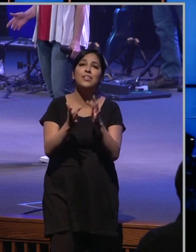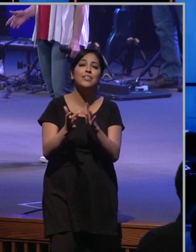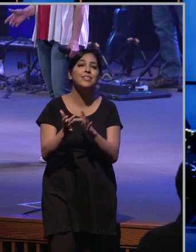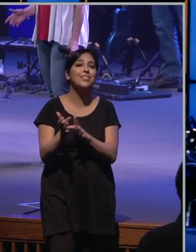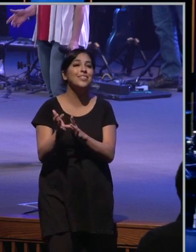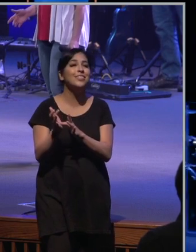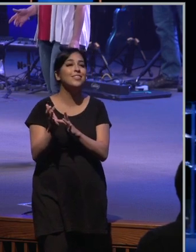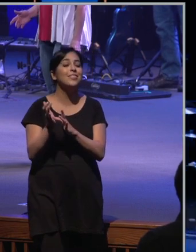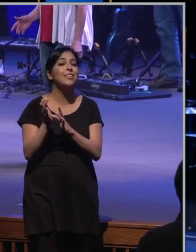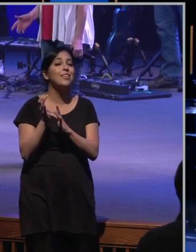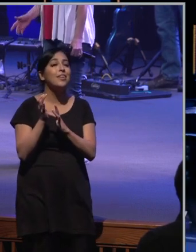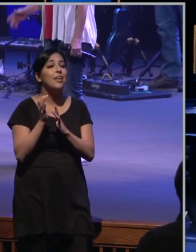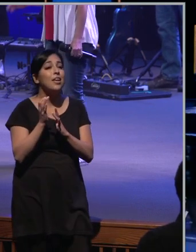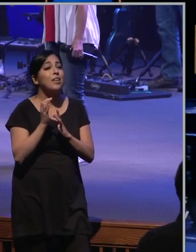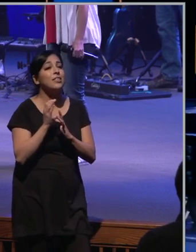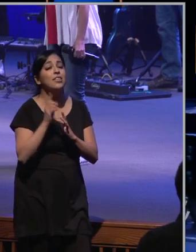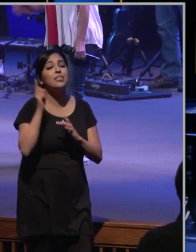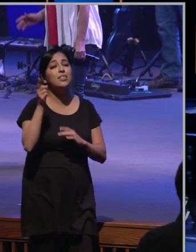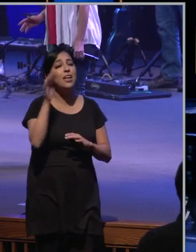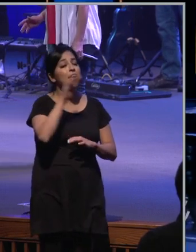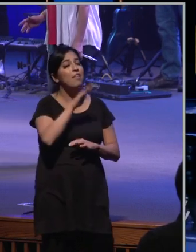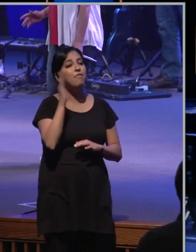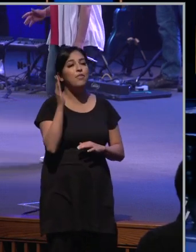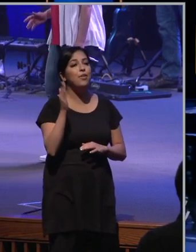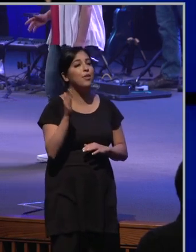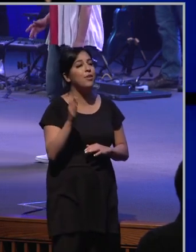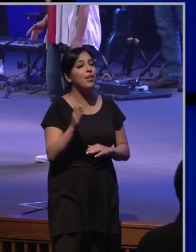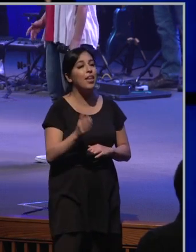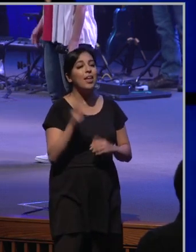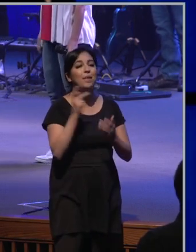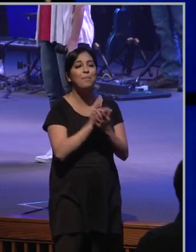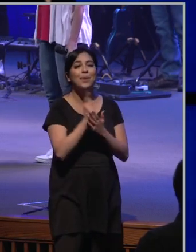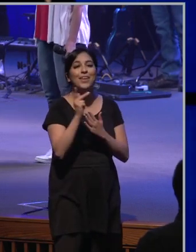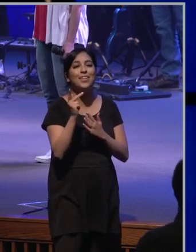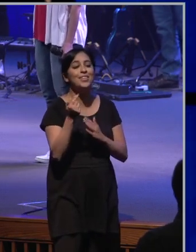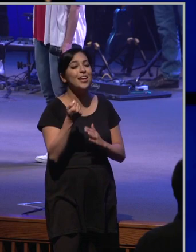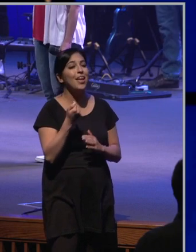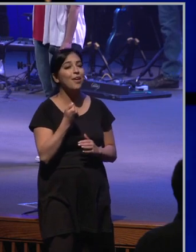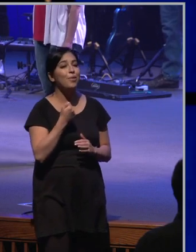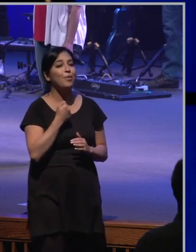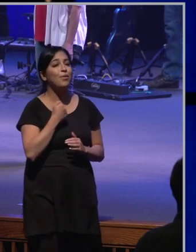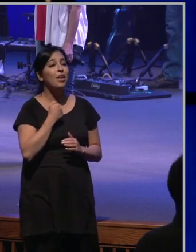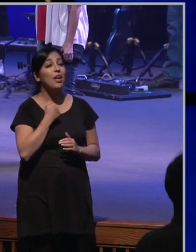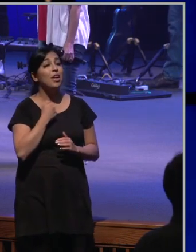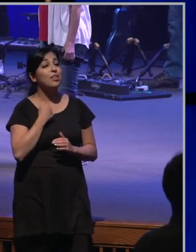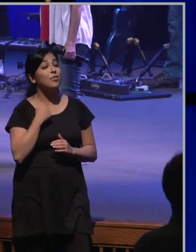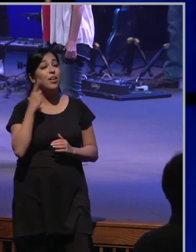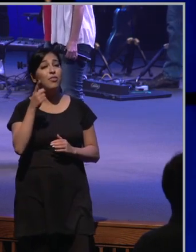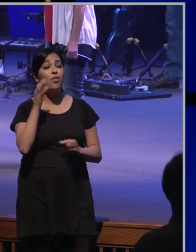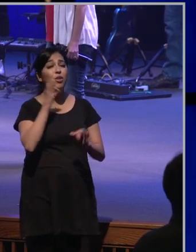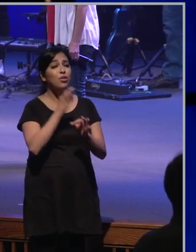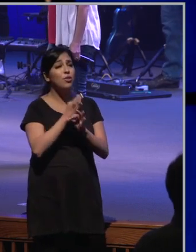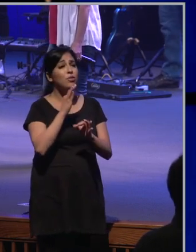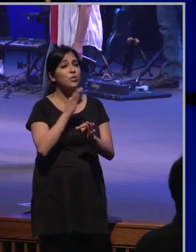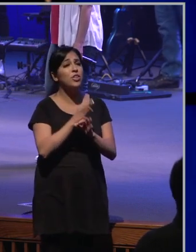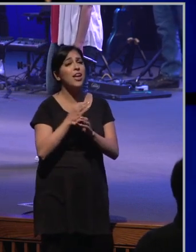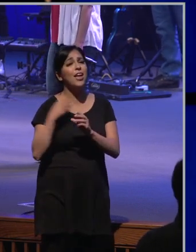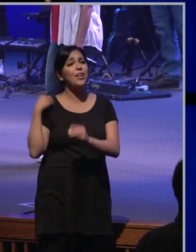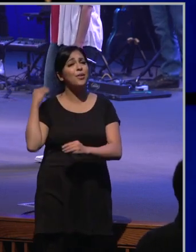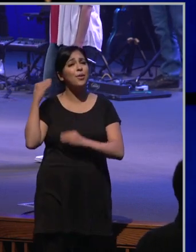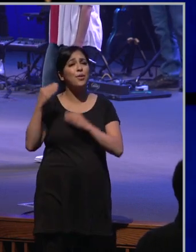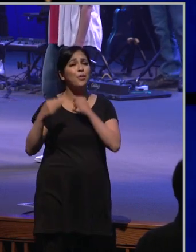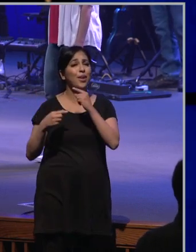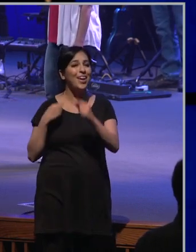Jesus, 'cause he's never let me down. He's faithful through